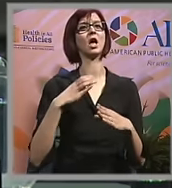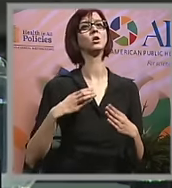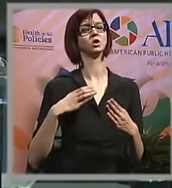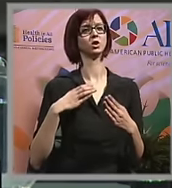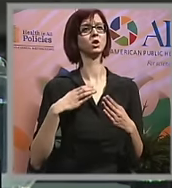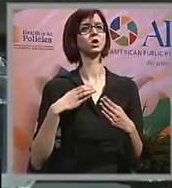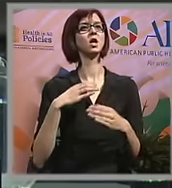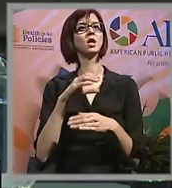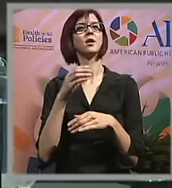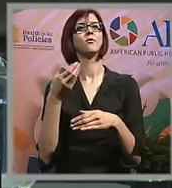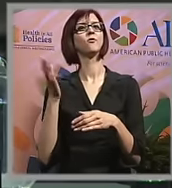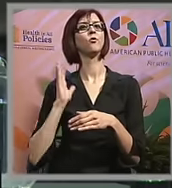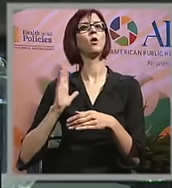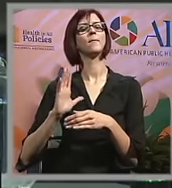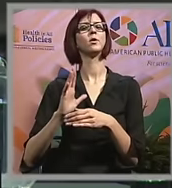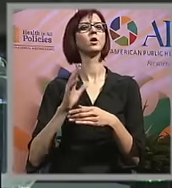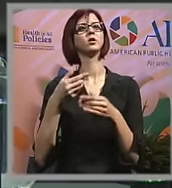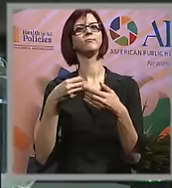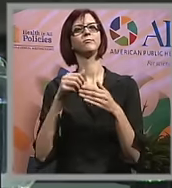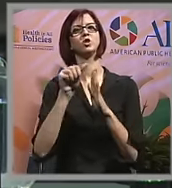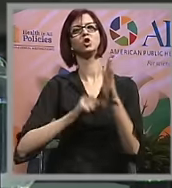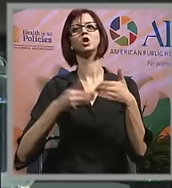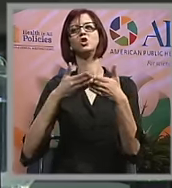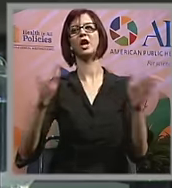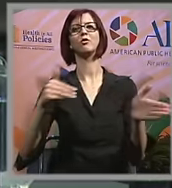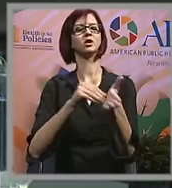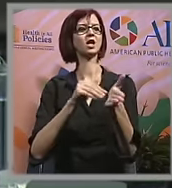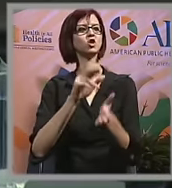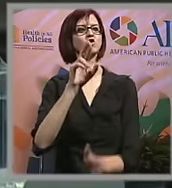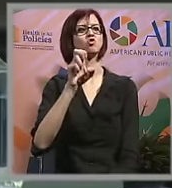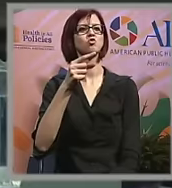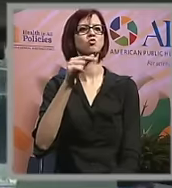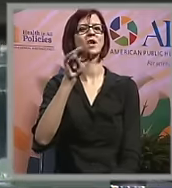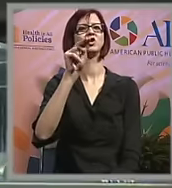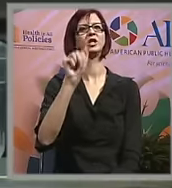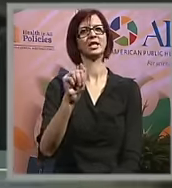predecessor, former Surgeon General Dr. Regina Benjamin, who's here with us today.